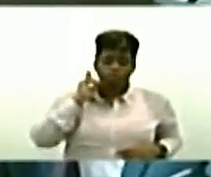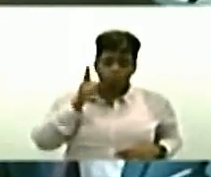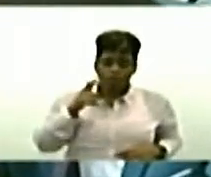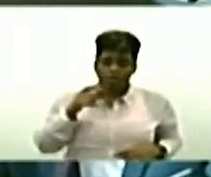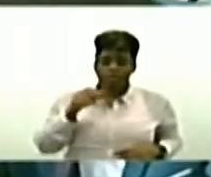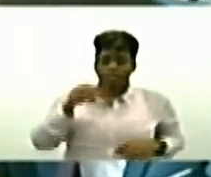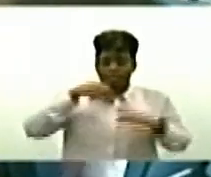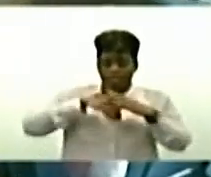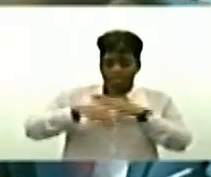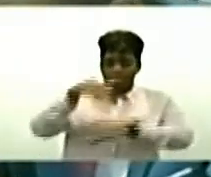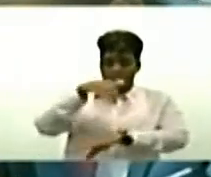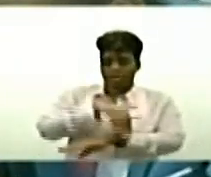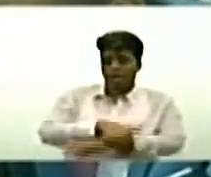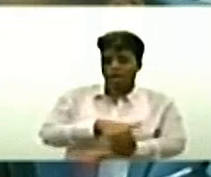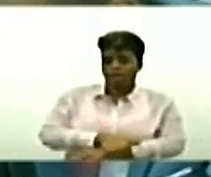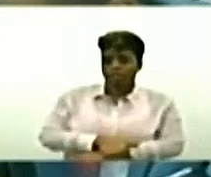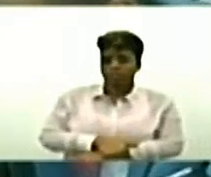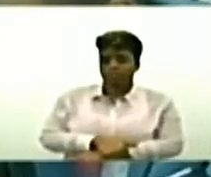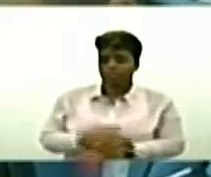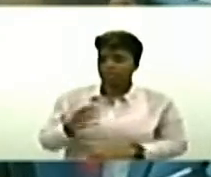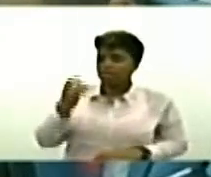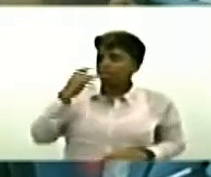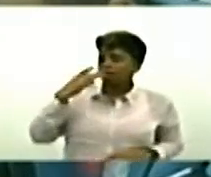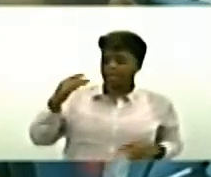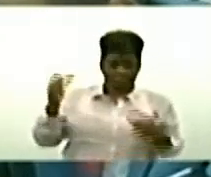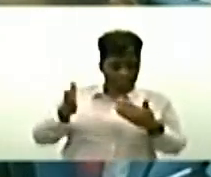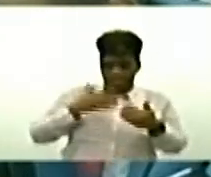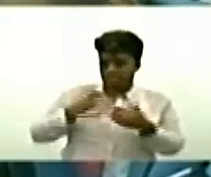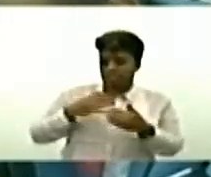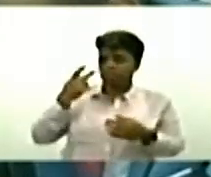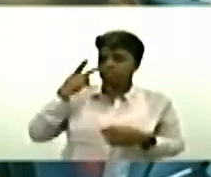night, that can be easily picked up.